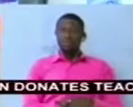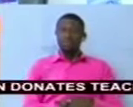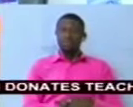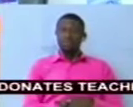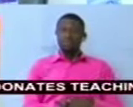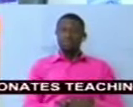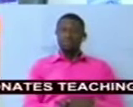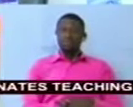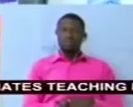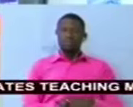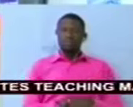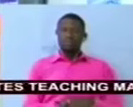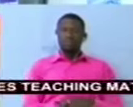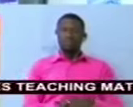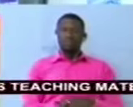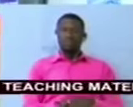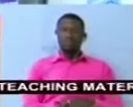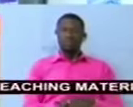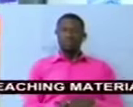Yes.